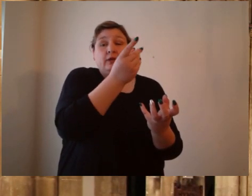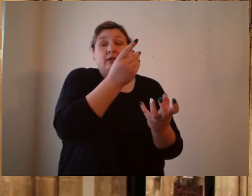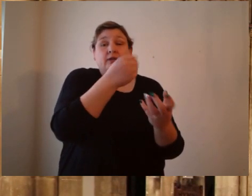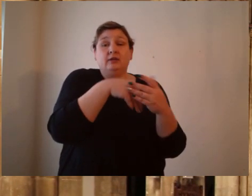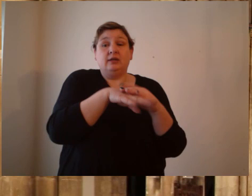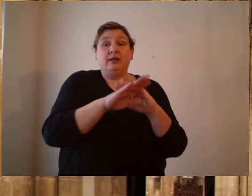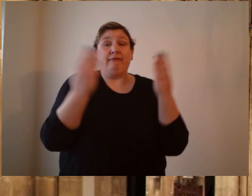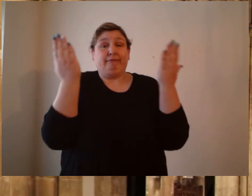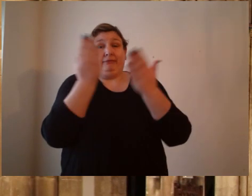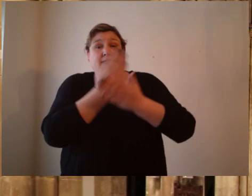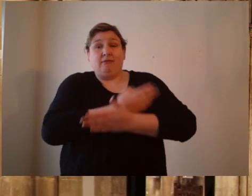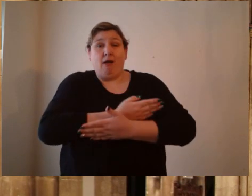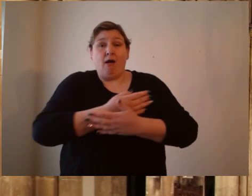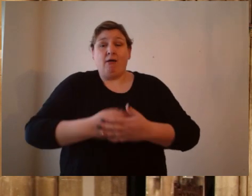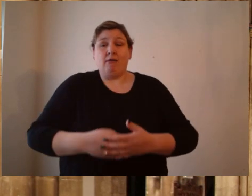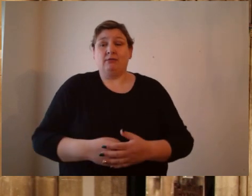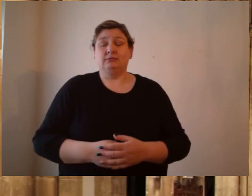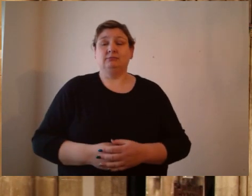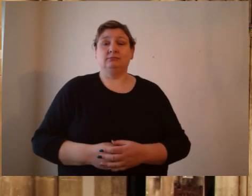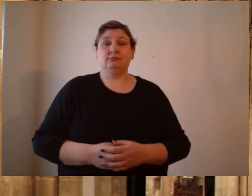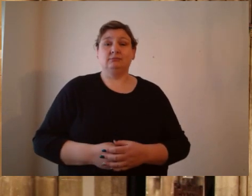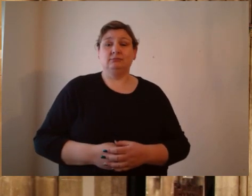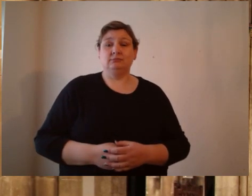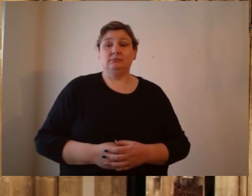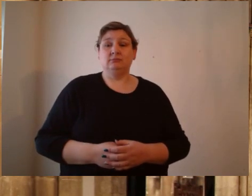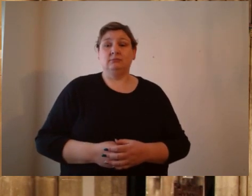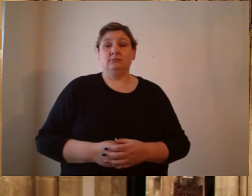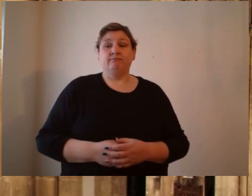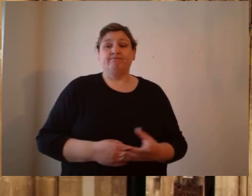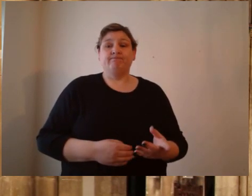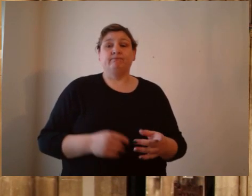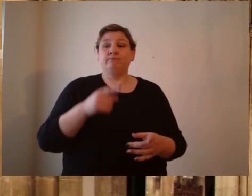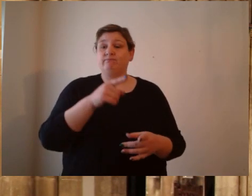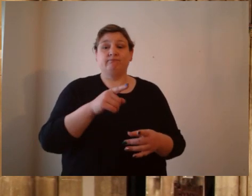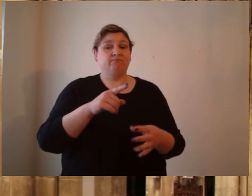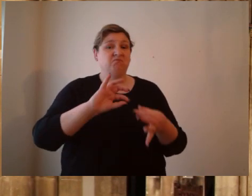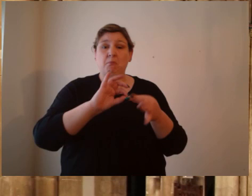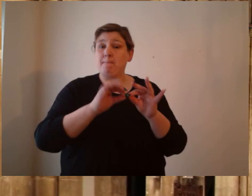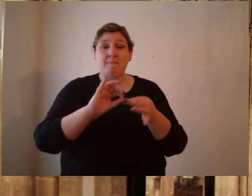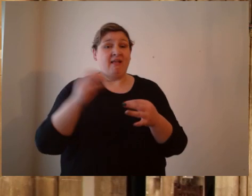Thank you.